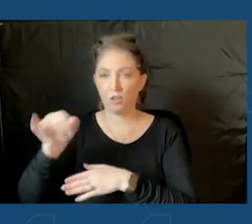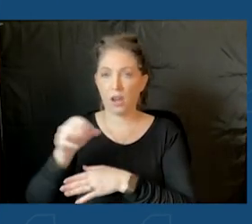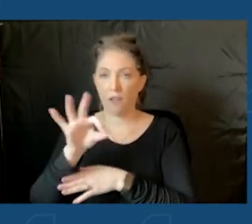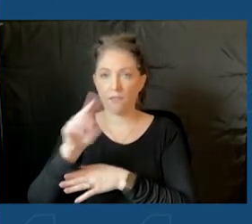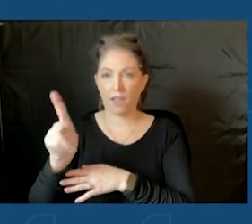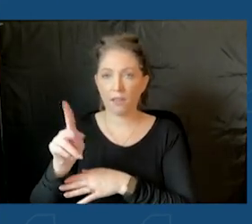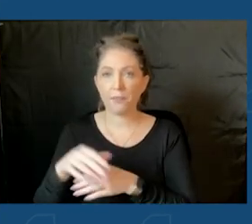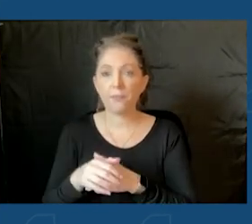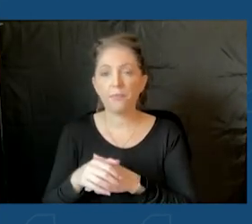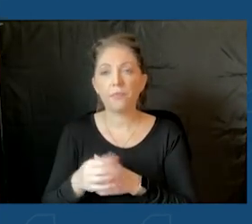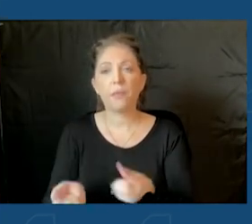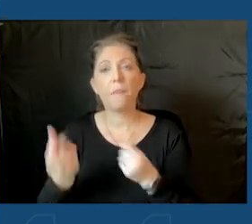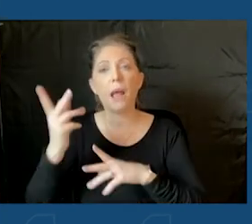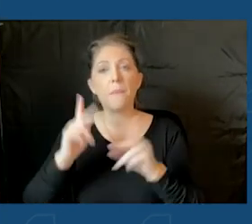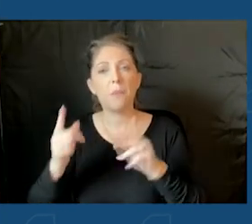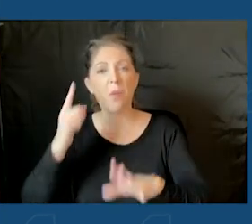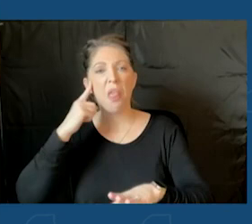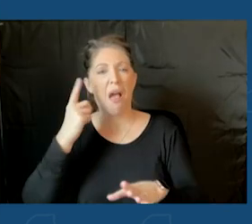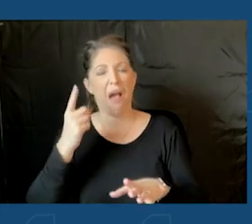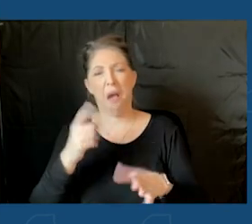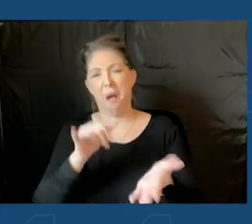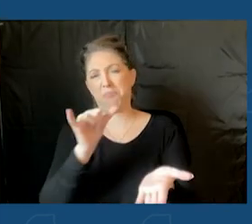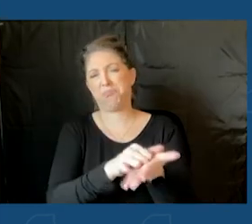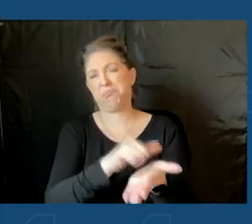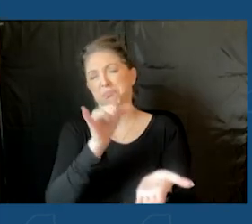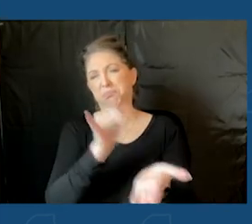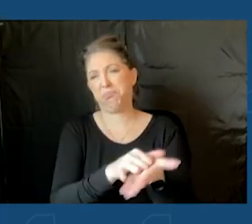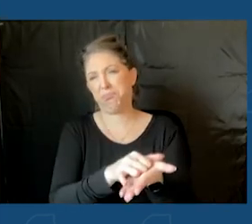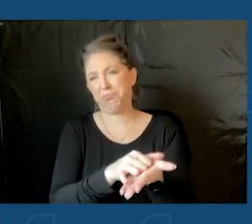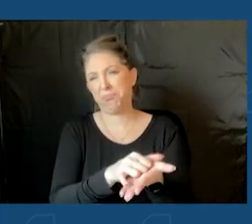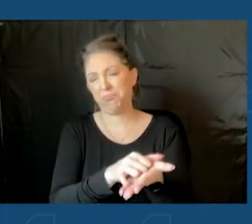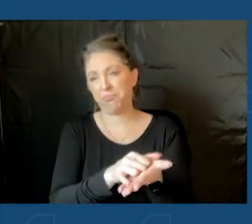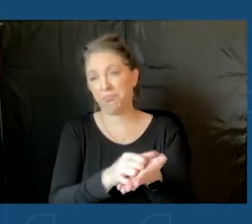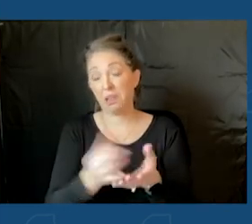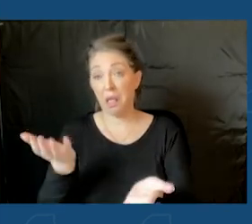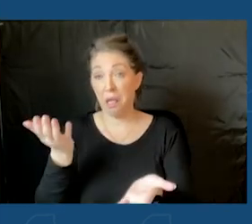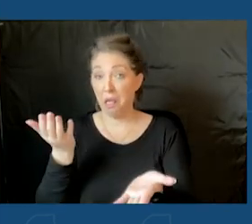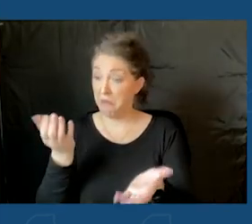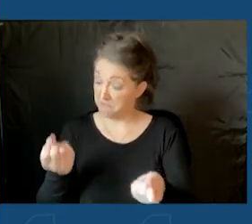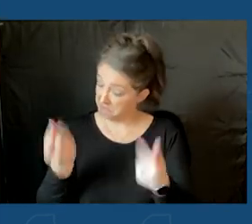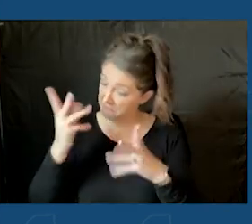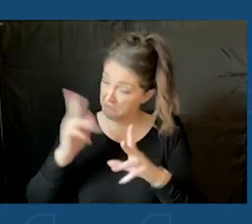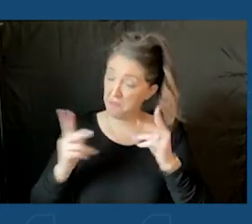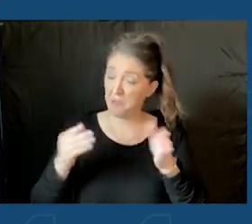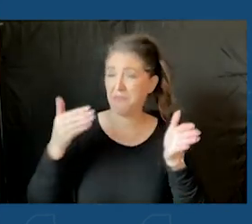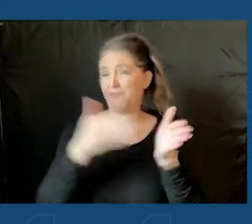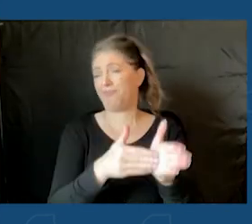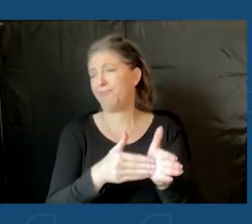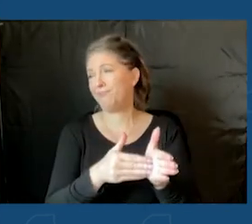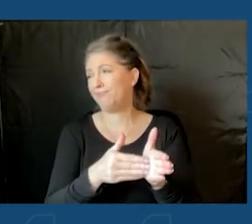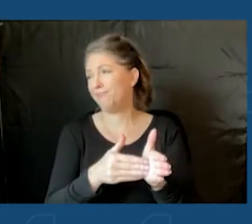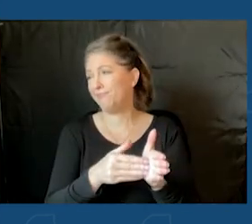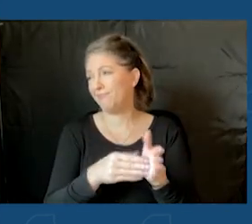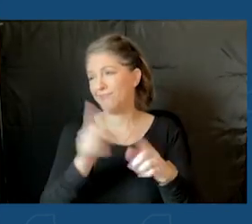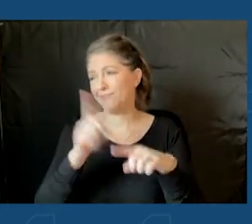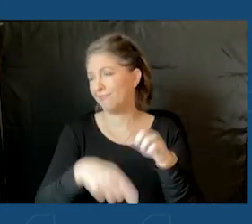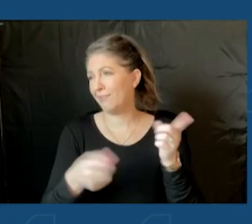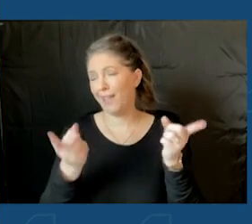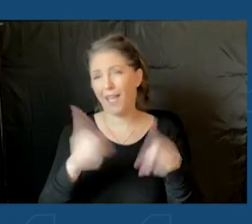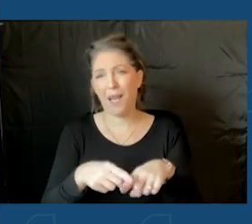many people thought it couldn't happen. In fact, many people were against it. Many people thought it would not have